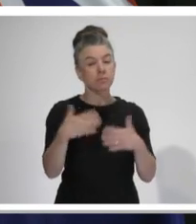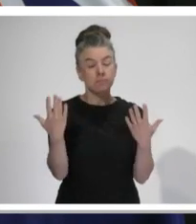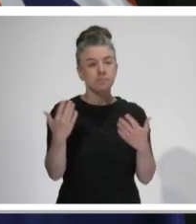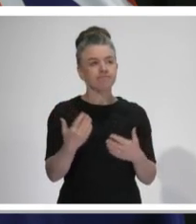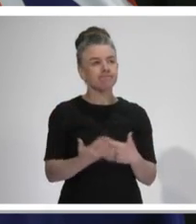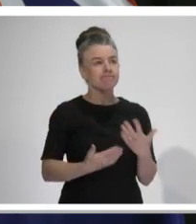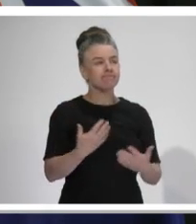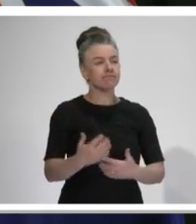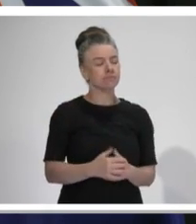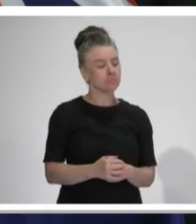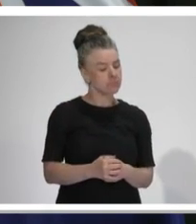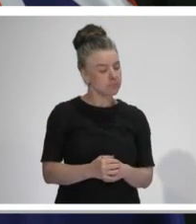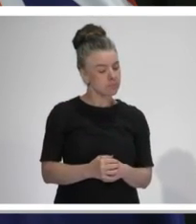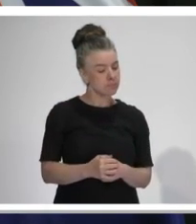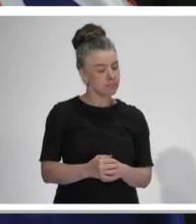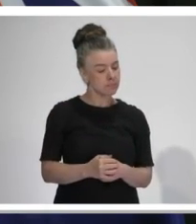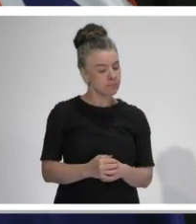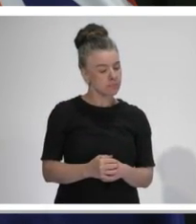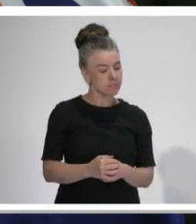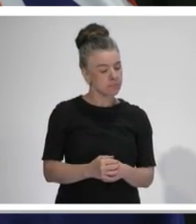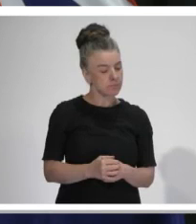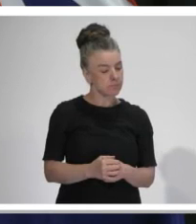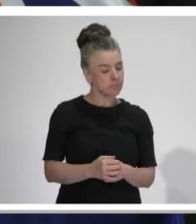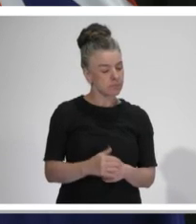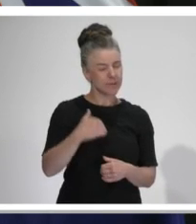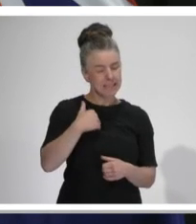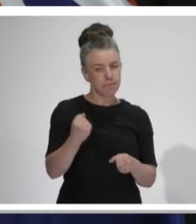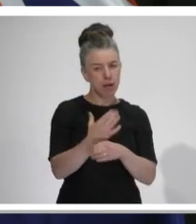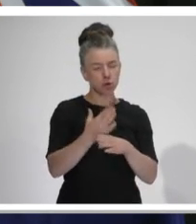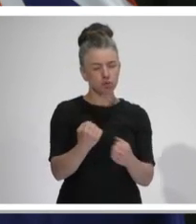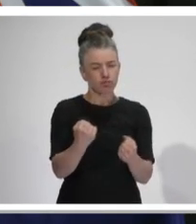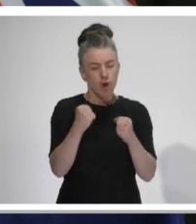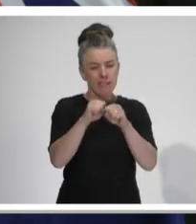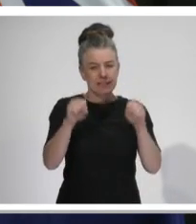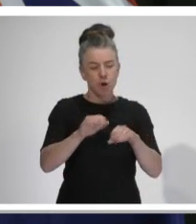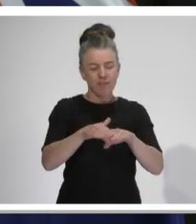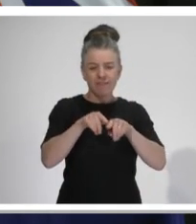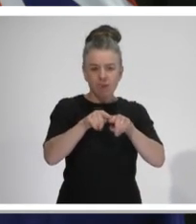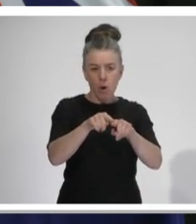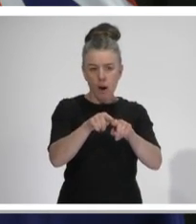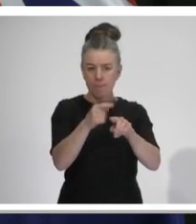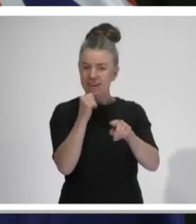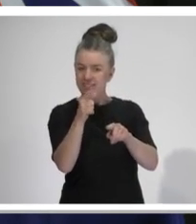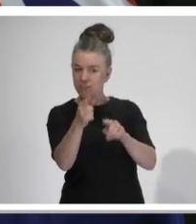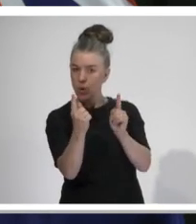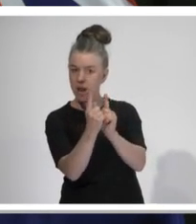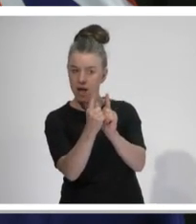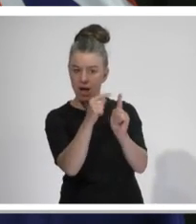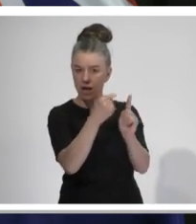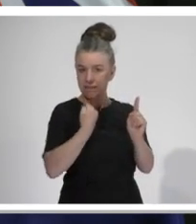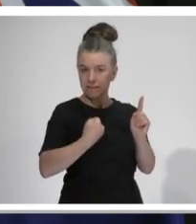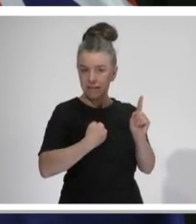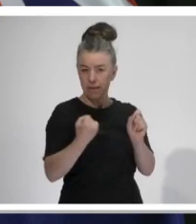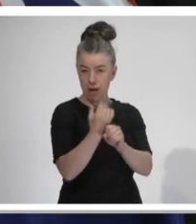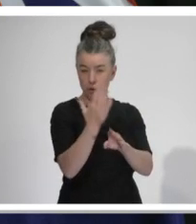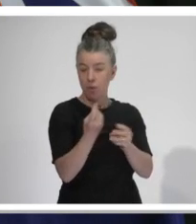fully have in place fully the measures around contact tracing, around making sure that we've got all the capacity that we